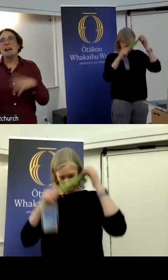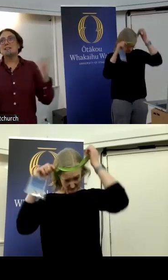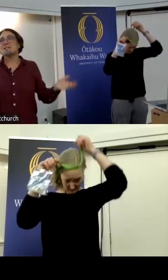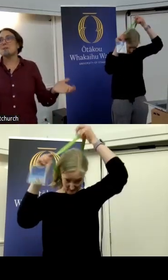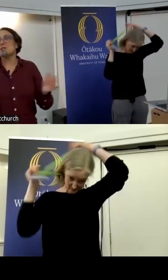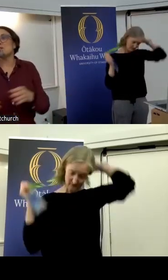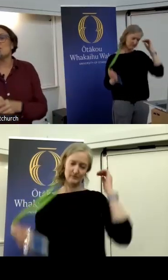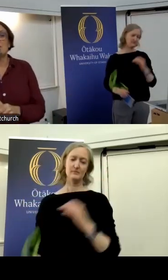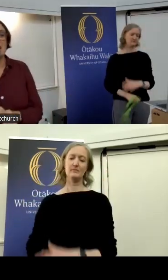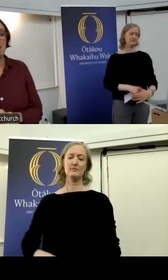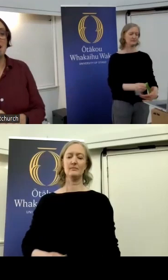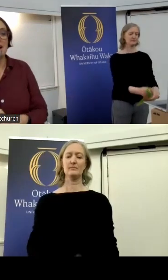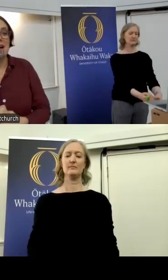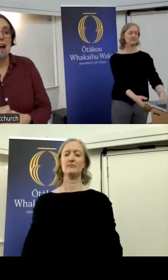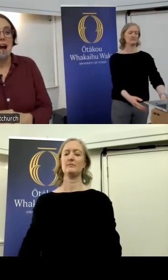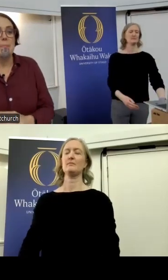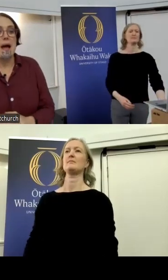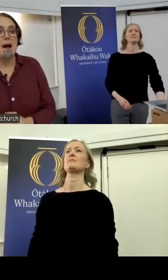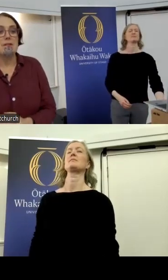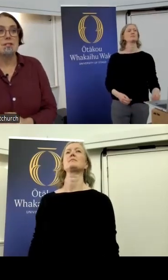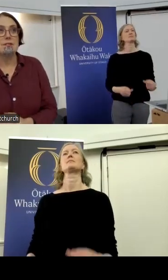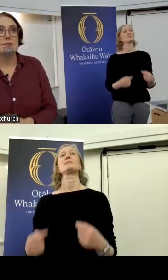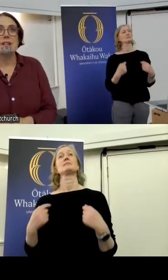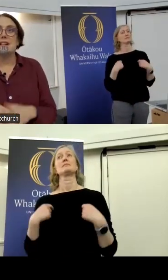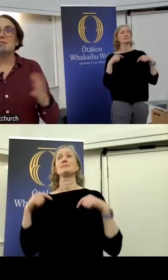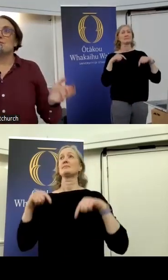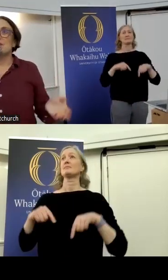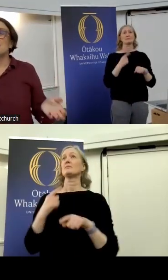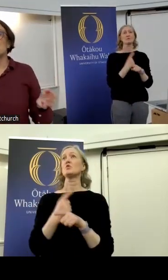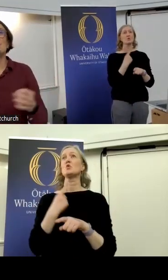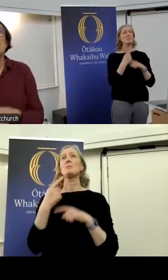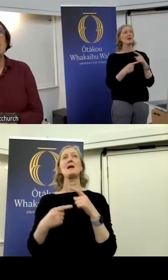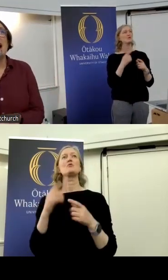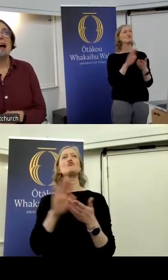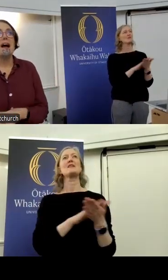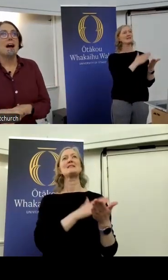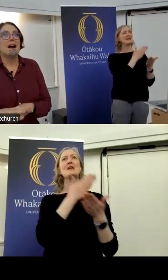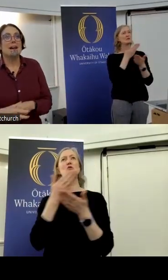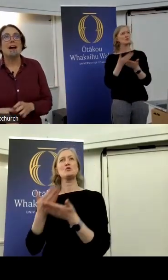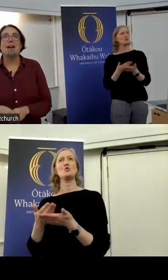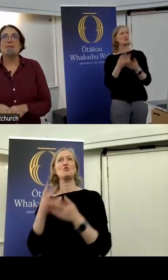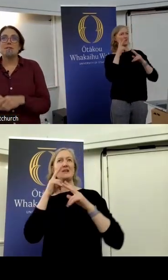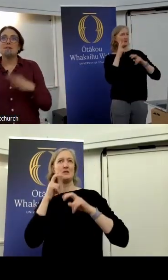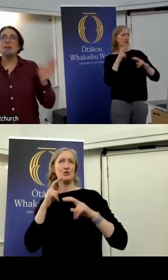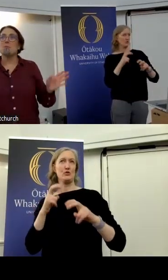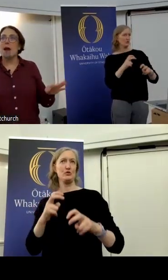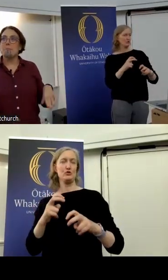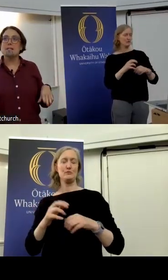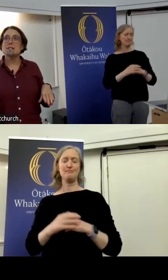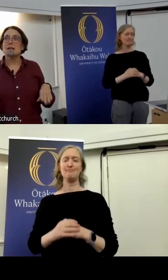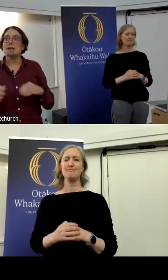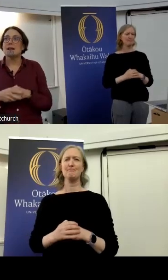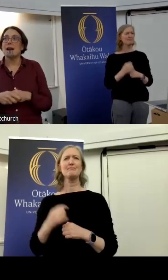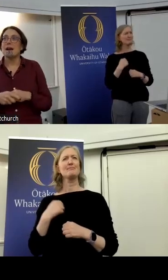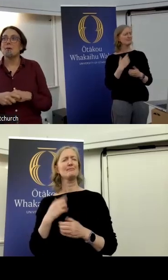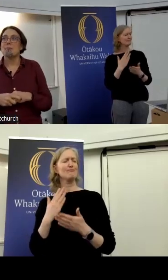I've been asked to speak to you about translational research, and I have a very